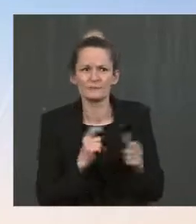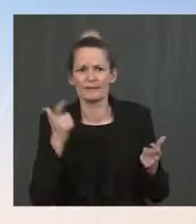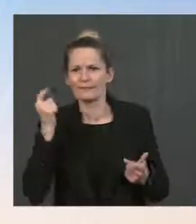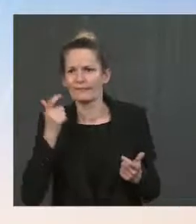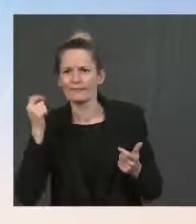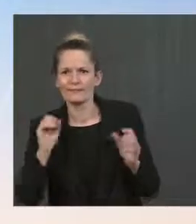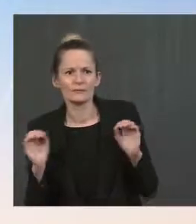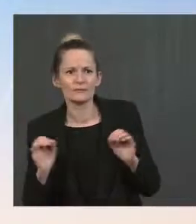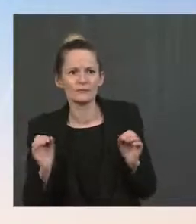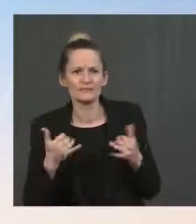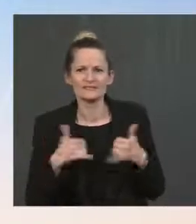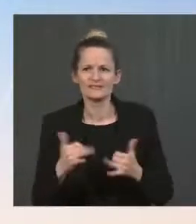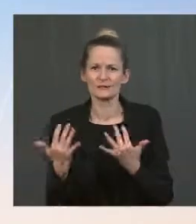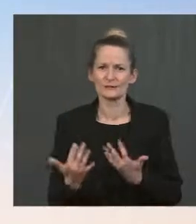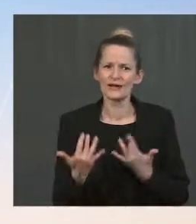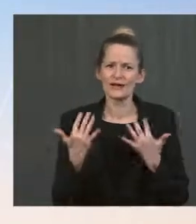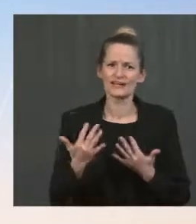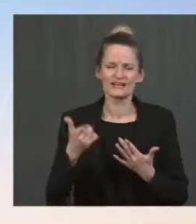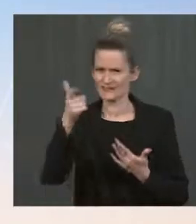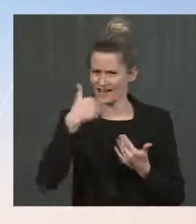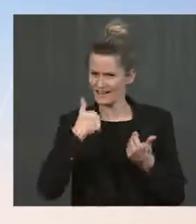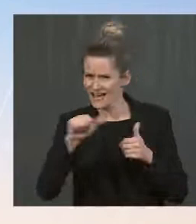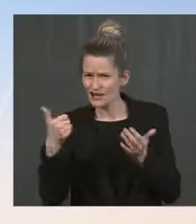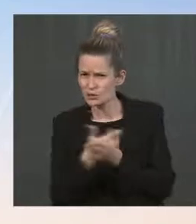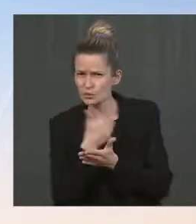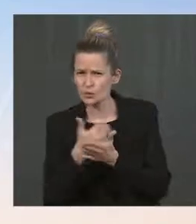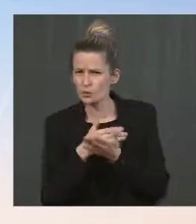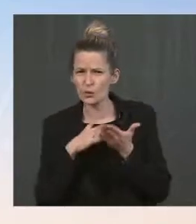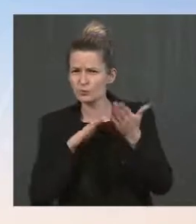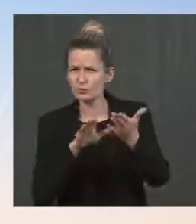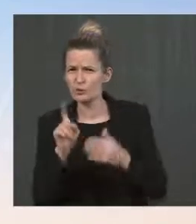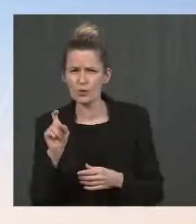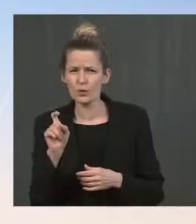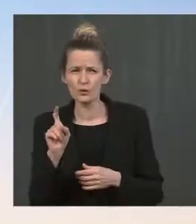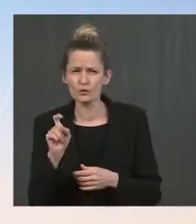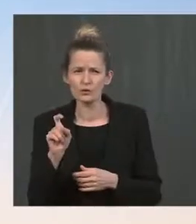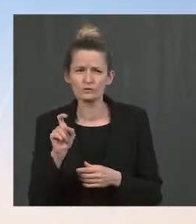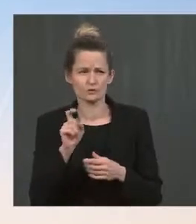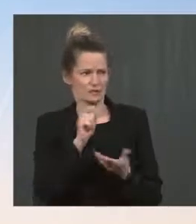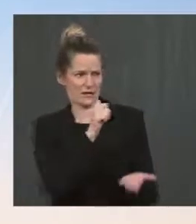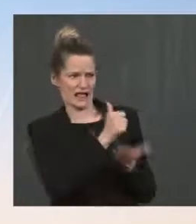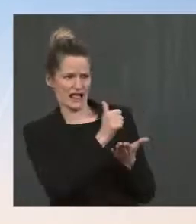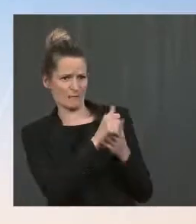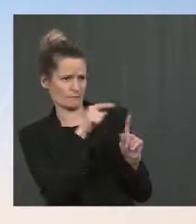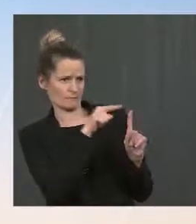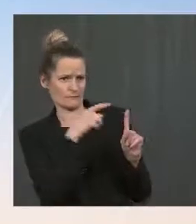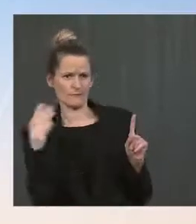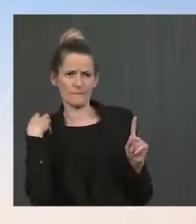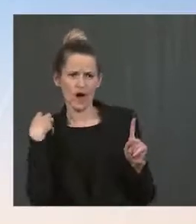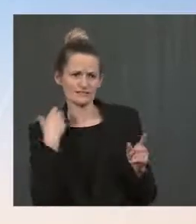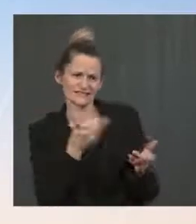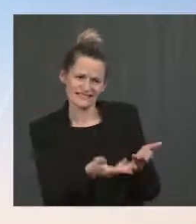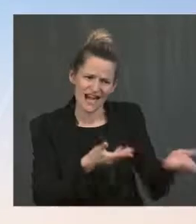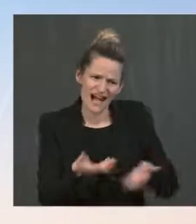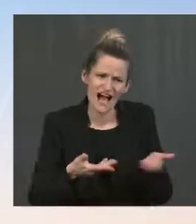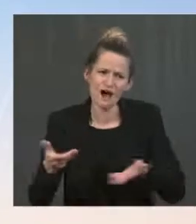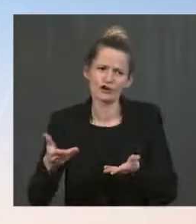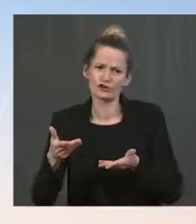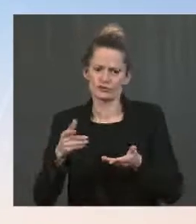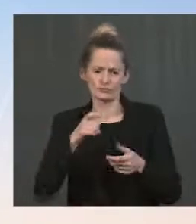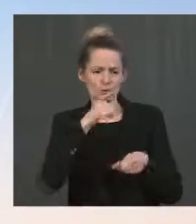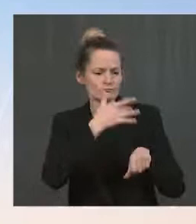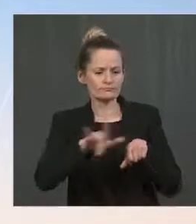approach that the administration is going to take to helping employers get their jobs filled. It's